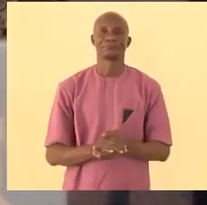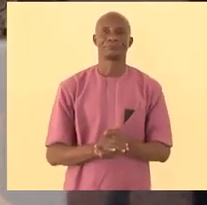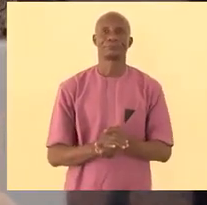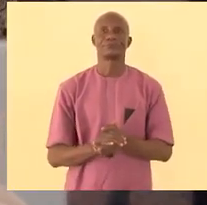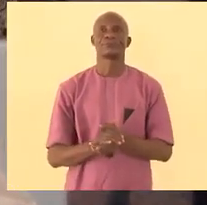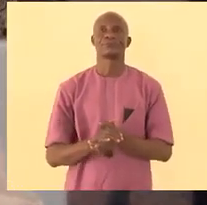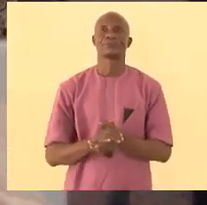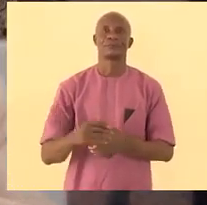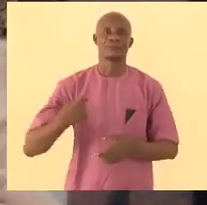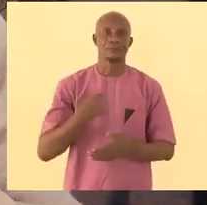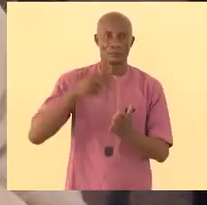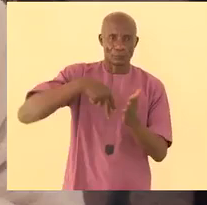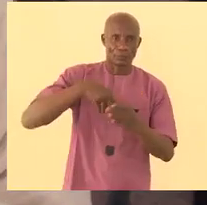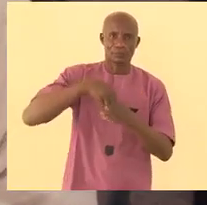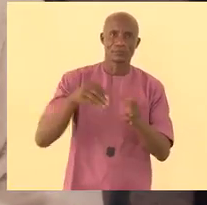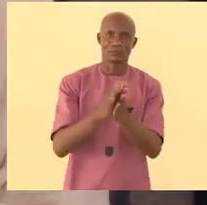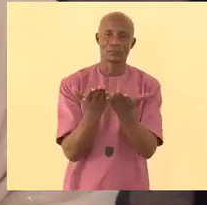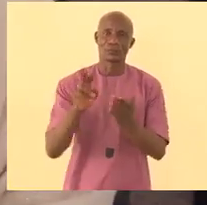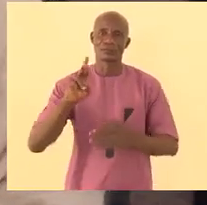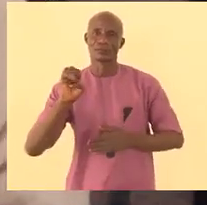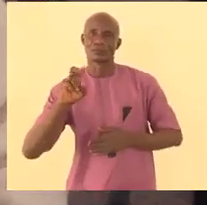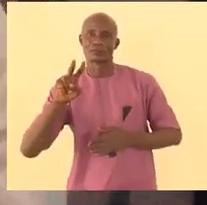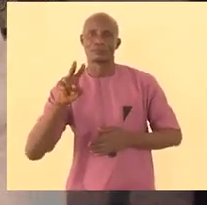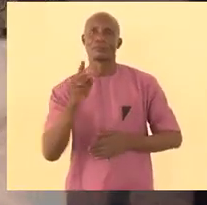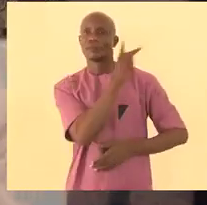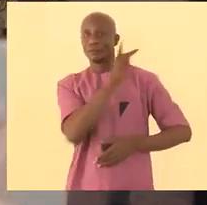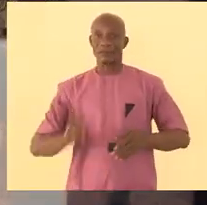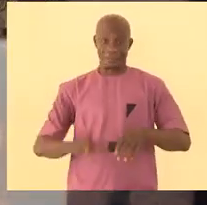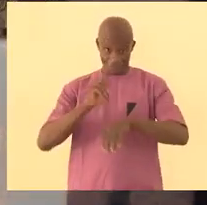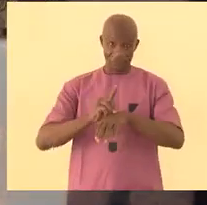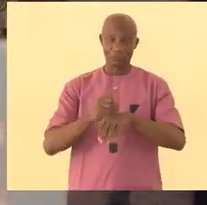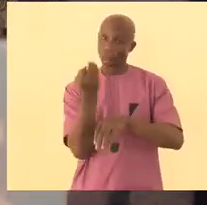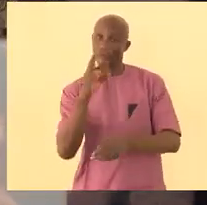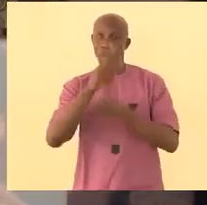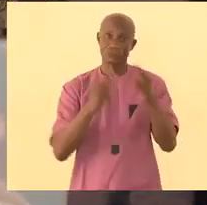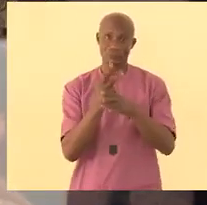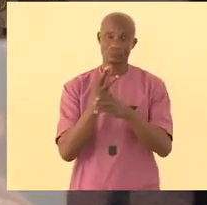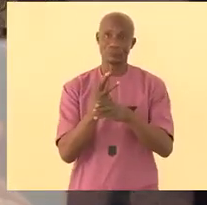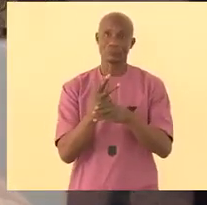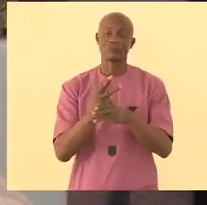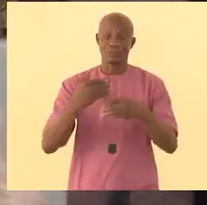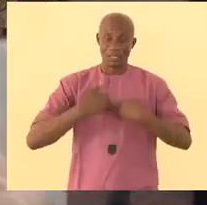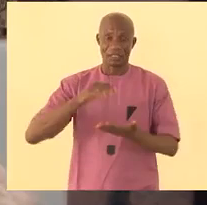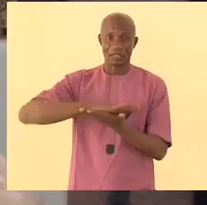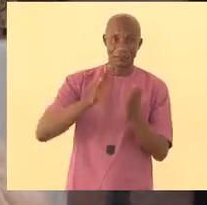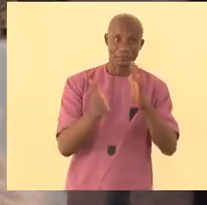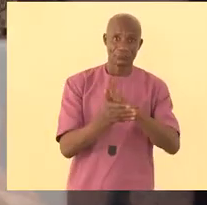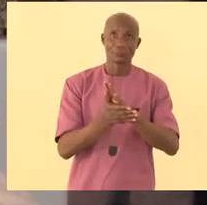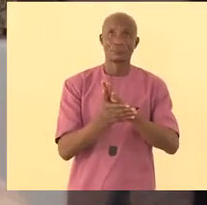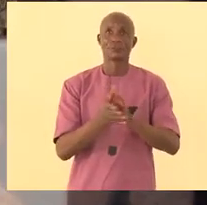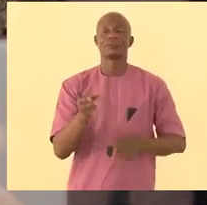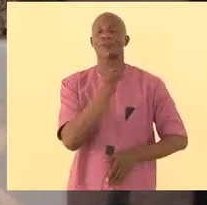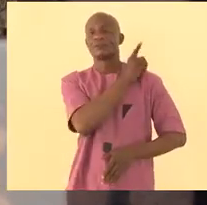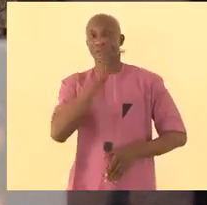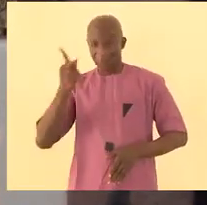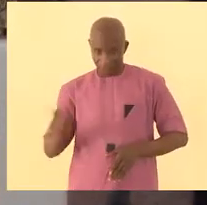Bible. And in fact, we read in the book of Revelation that the kingdoms of the world have become the kingdoms